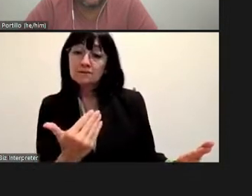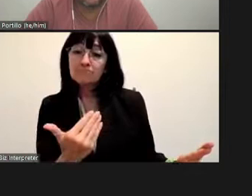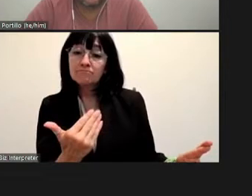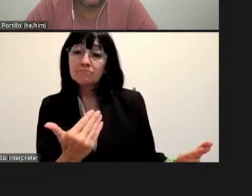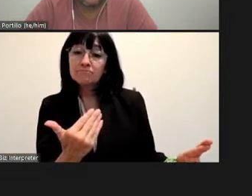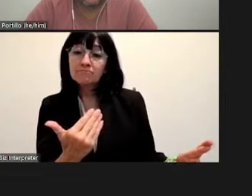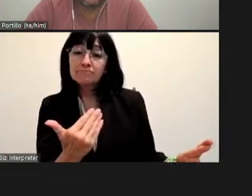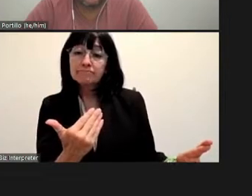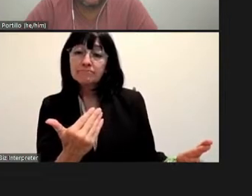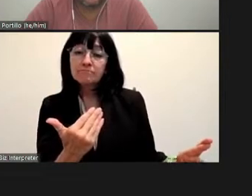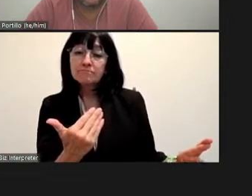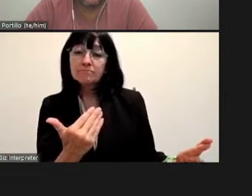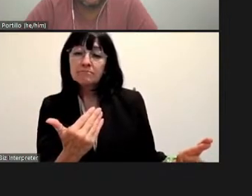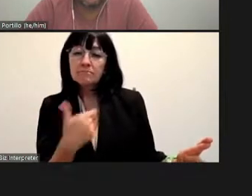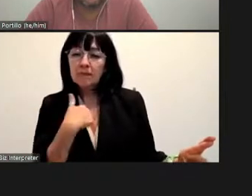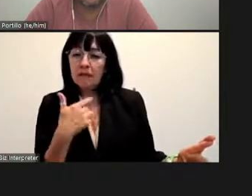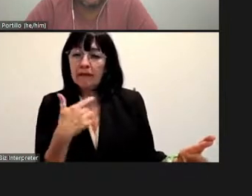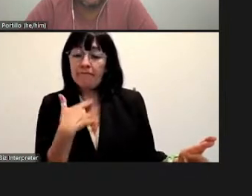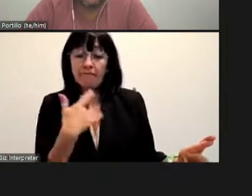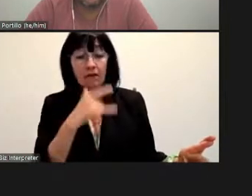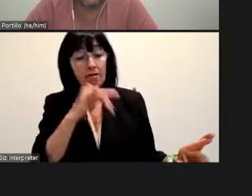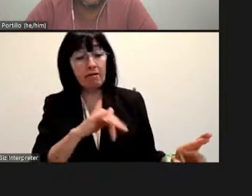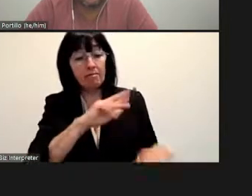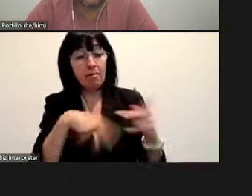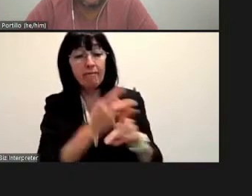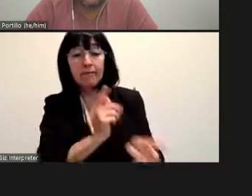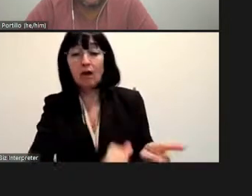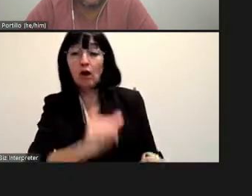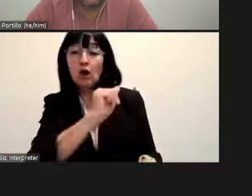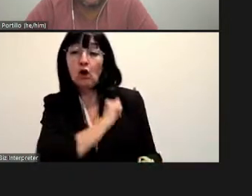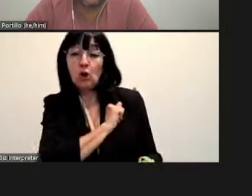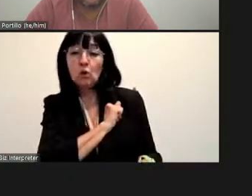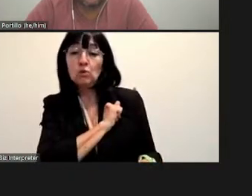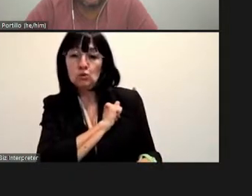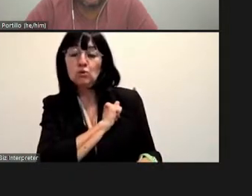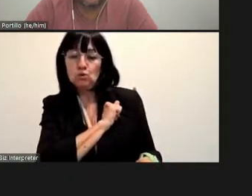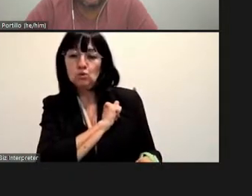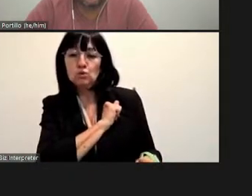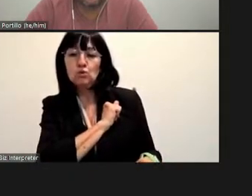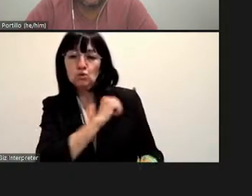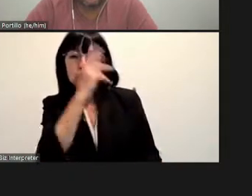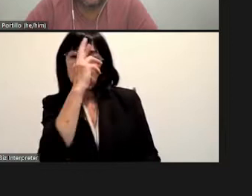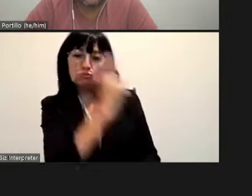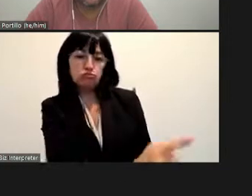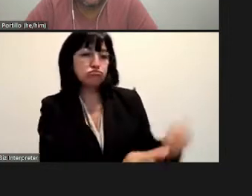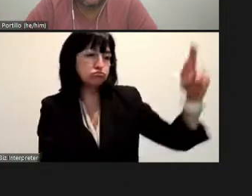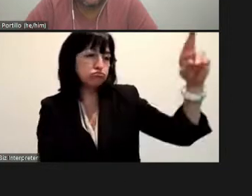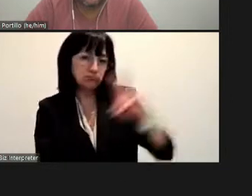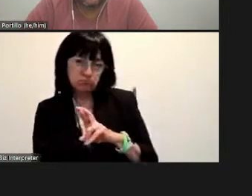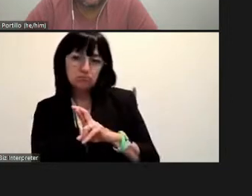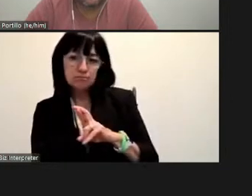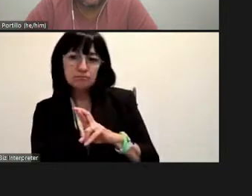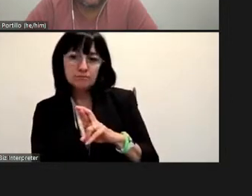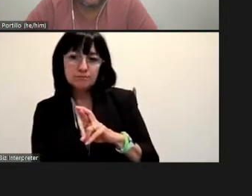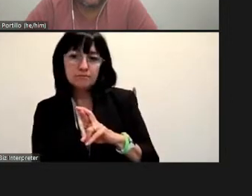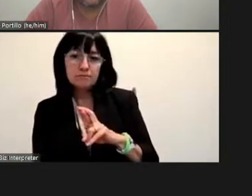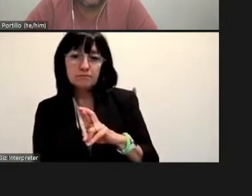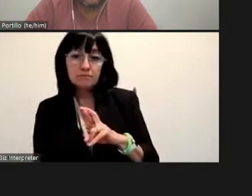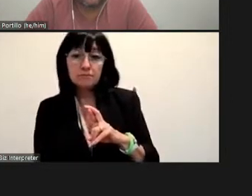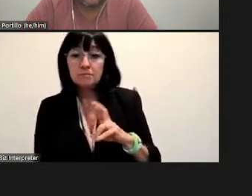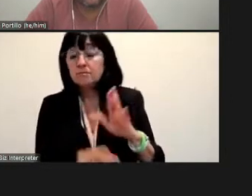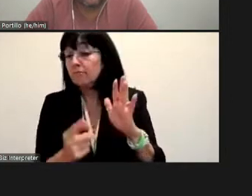sort of a vice versa situation, because I know we've all encountered situations where I've not been prepared to see someone